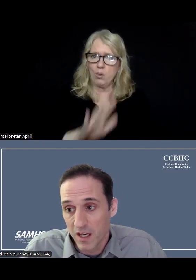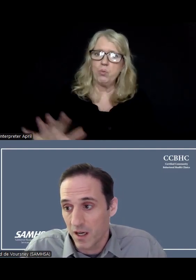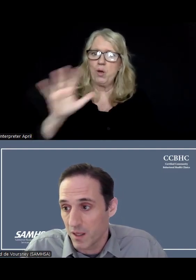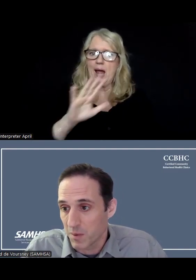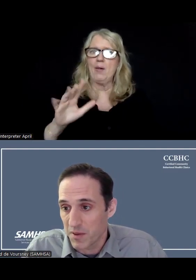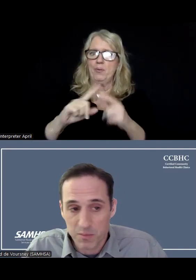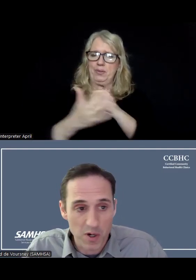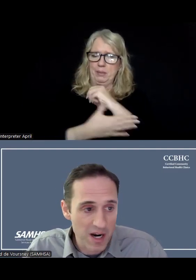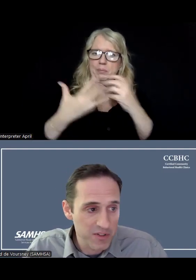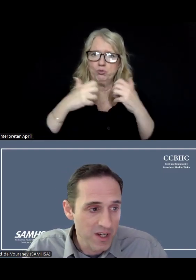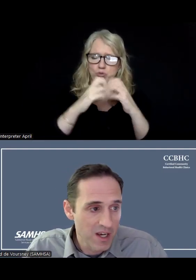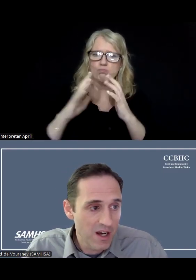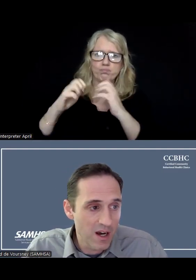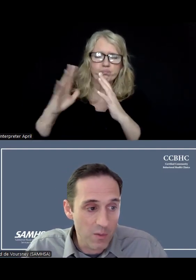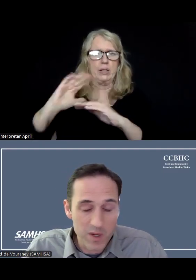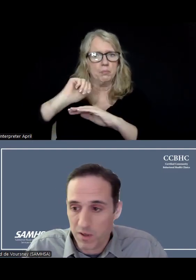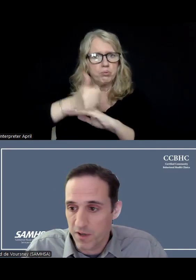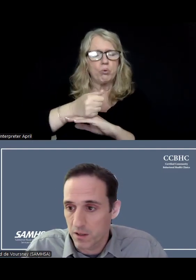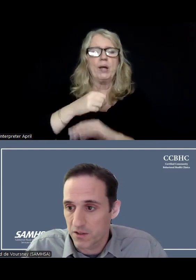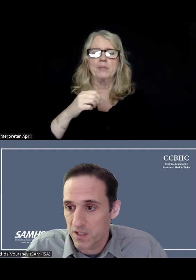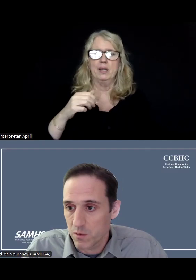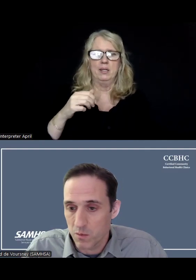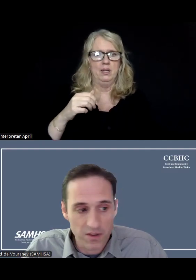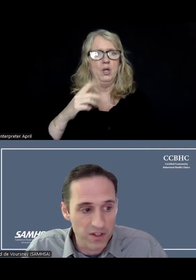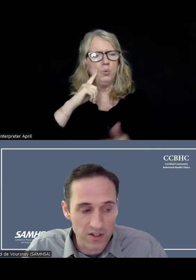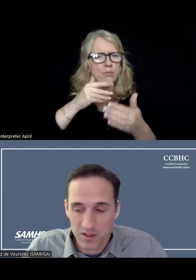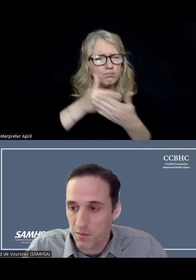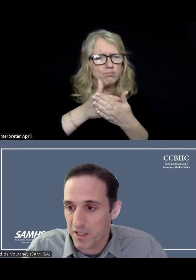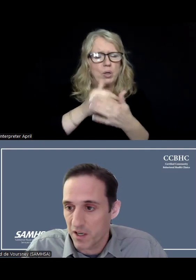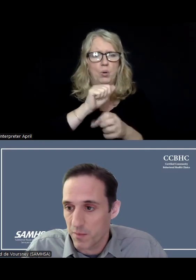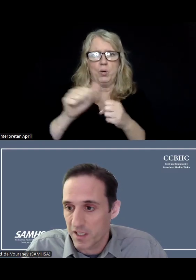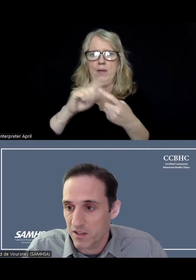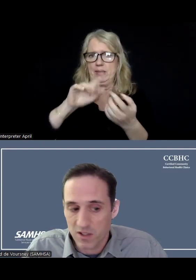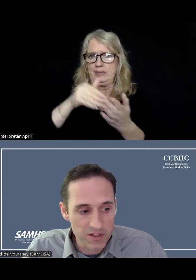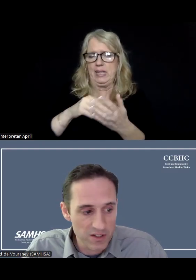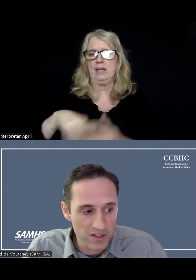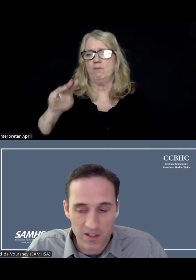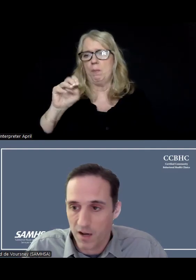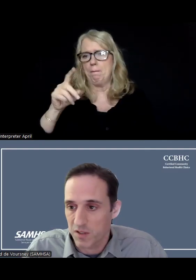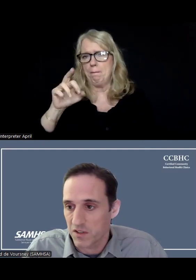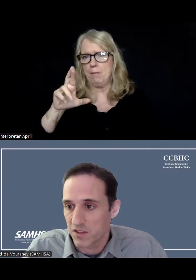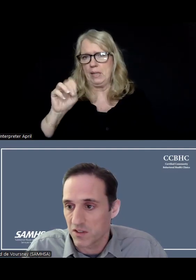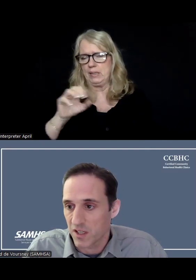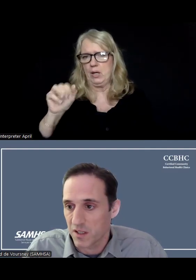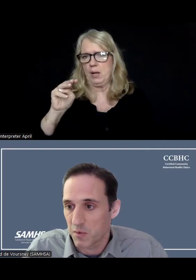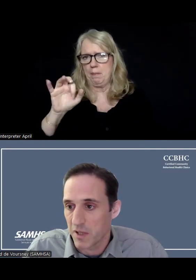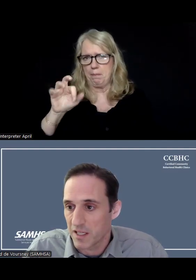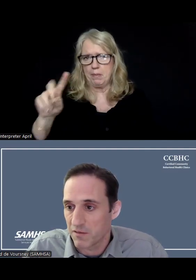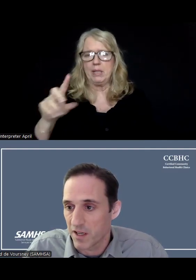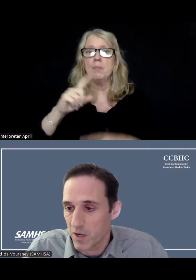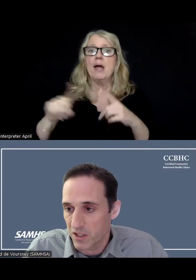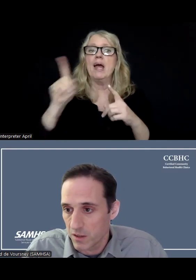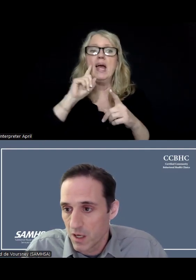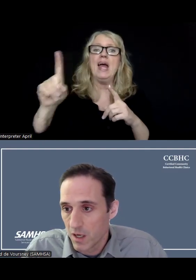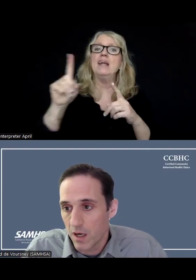to implement these programs, we worked very closely with the Centers for Medicare and Medicaid Services and the Office of the Assistant Secretary for Planning